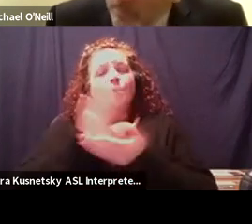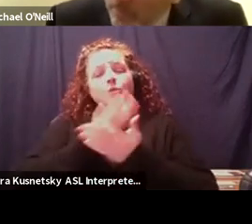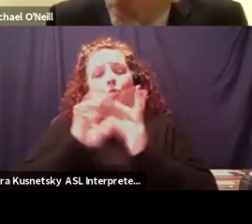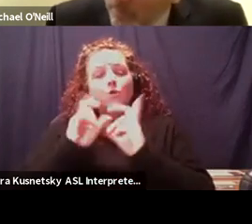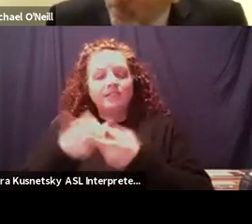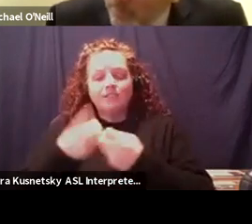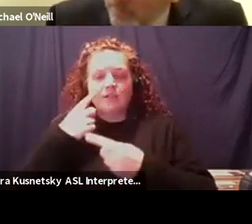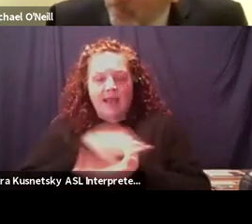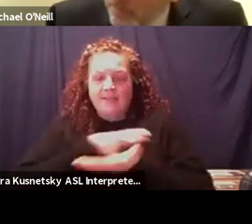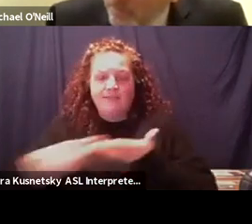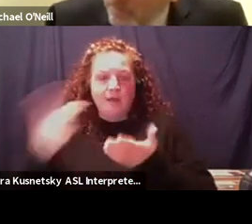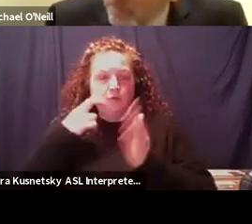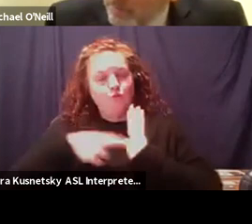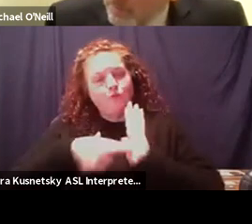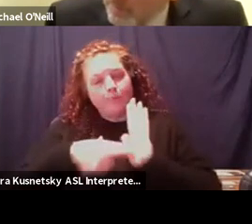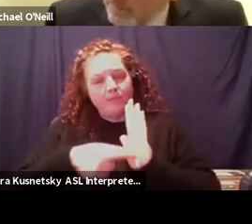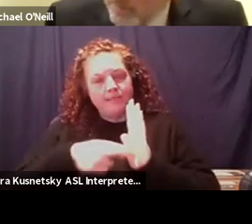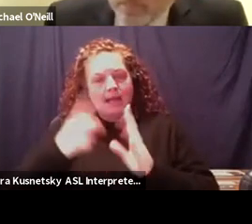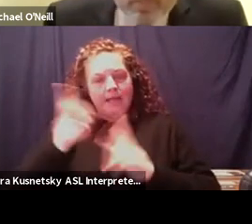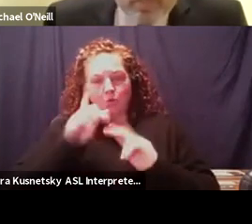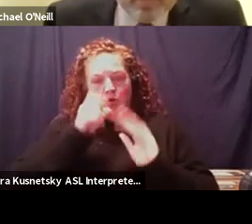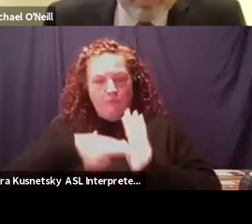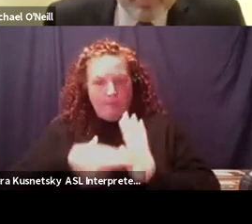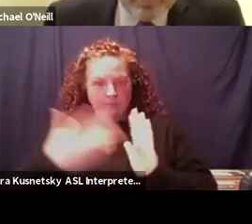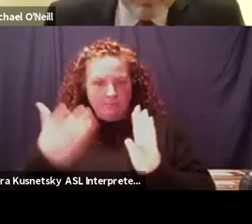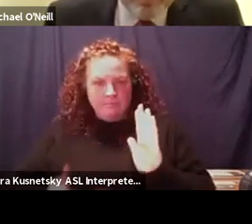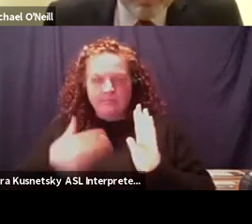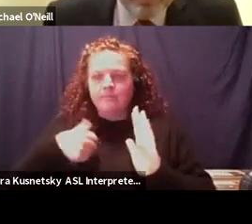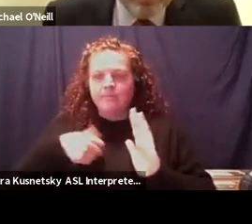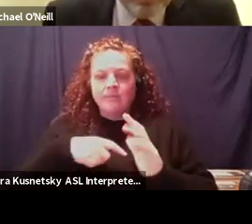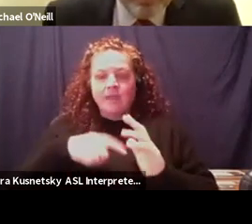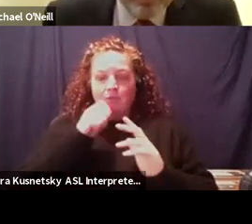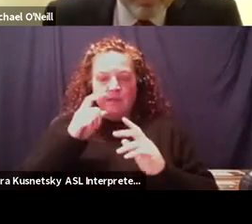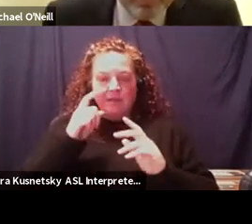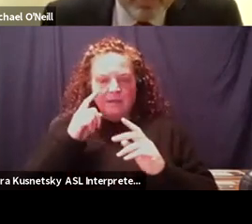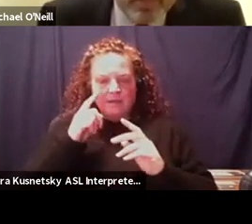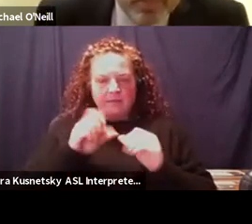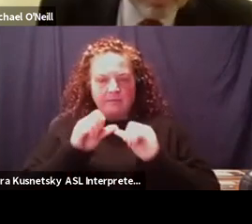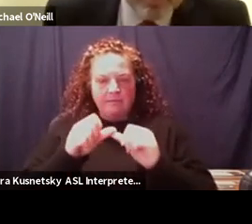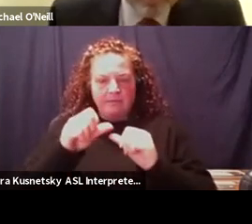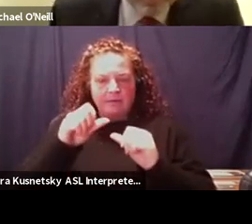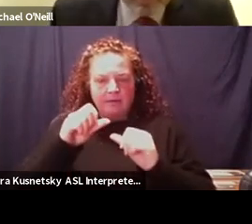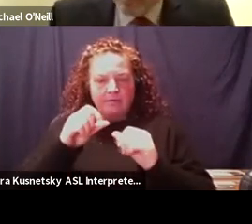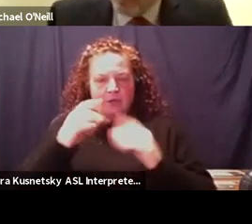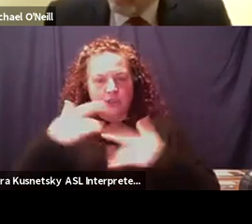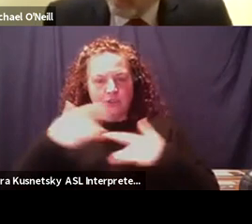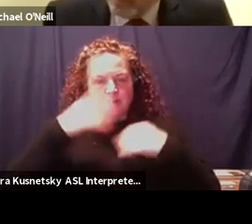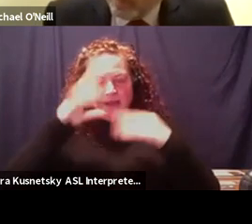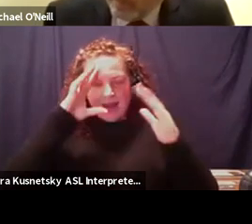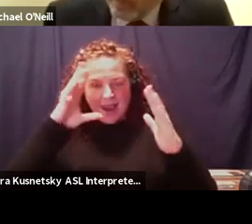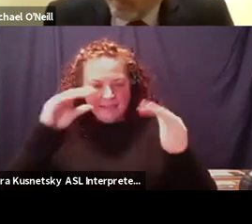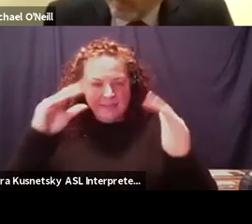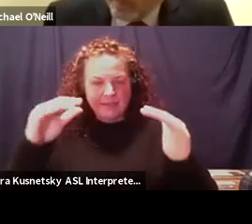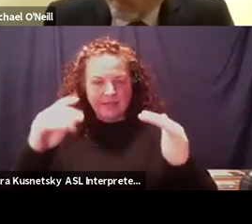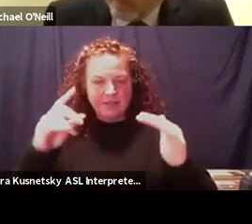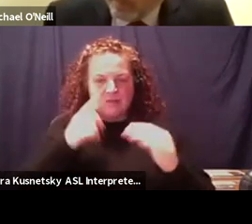its constituents and provide the long denied space needed to voice their concerns and expectations. From lies to excuses, you all have played directly into